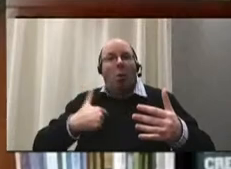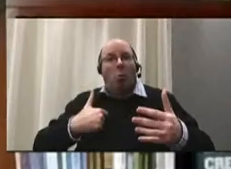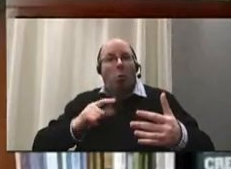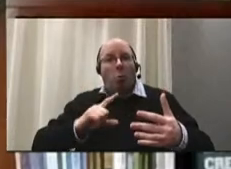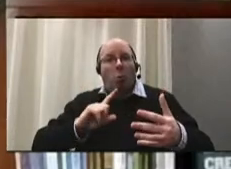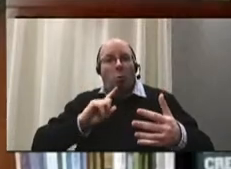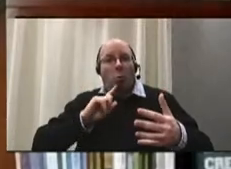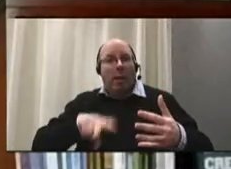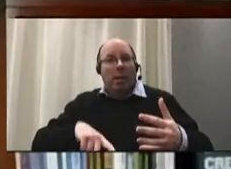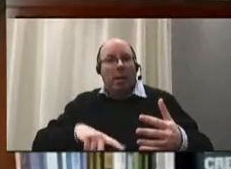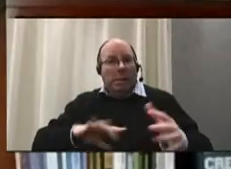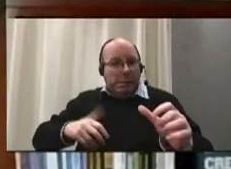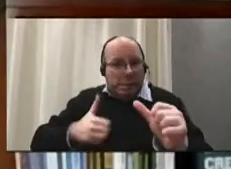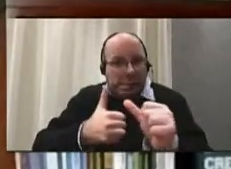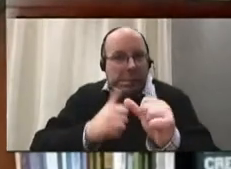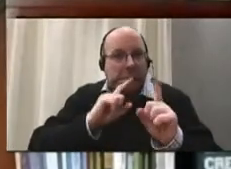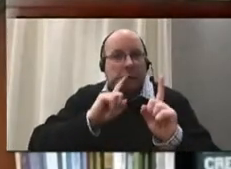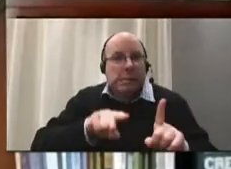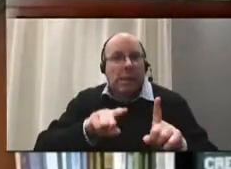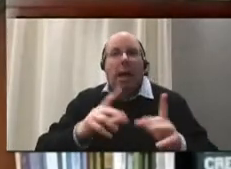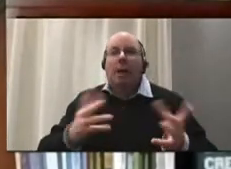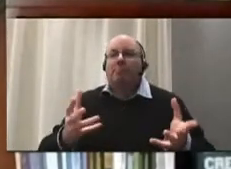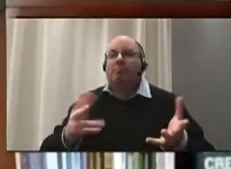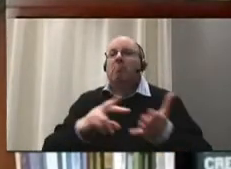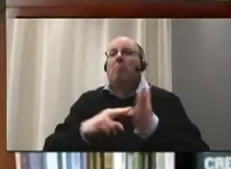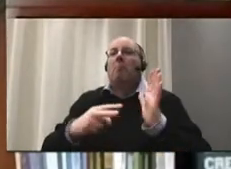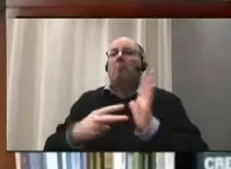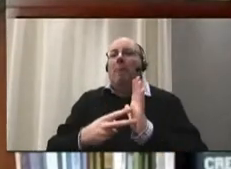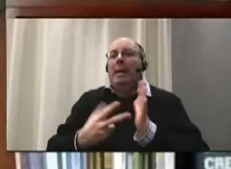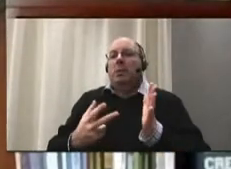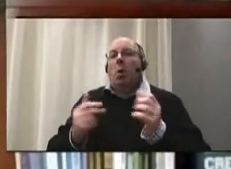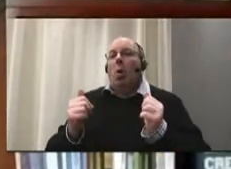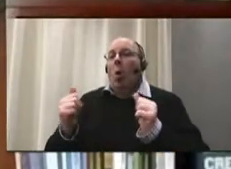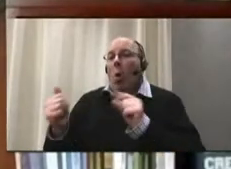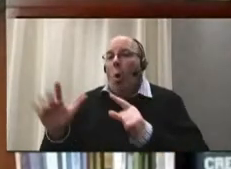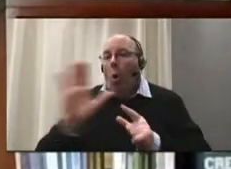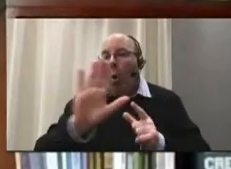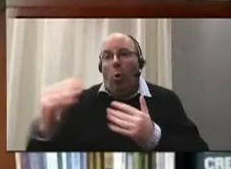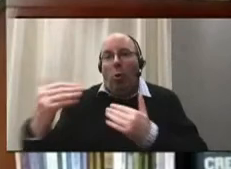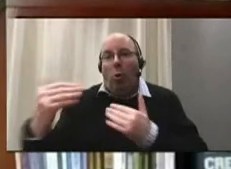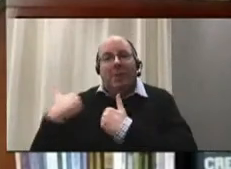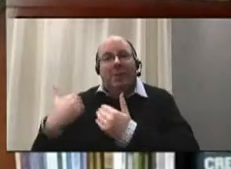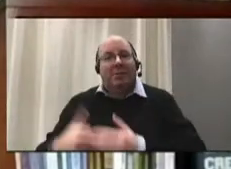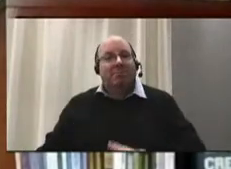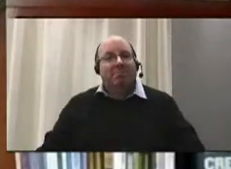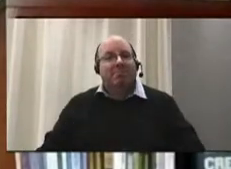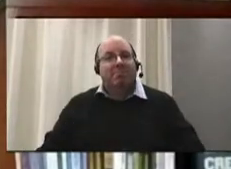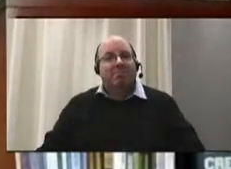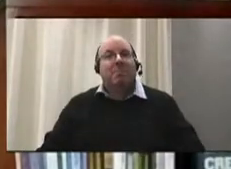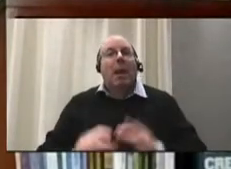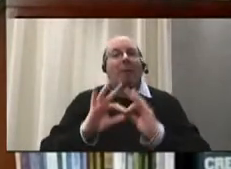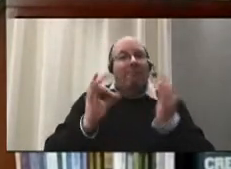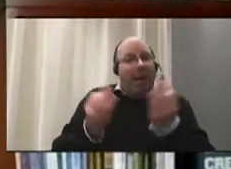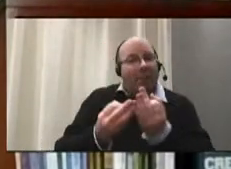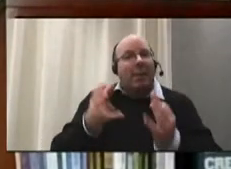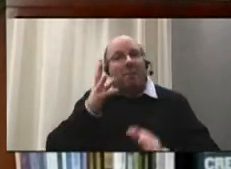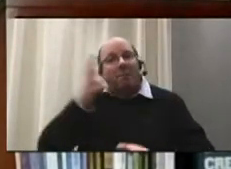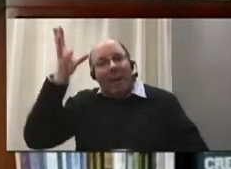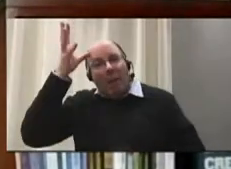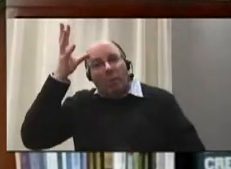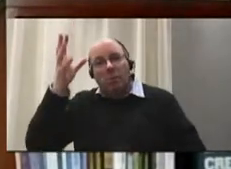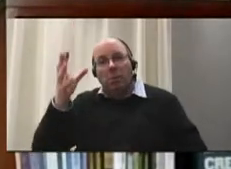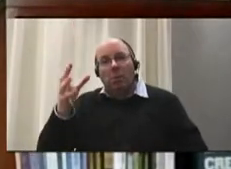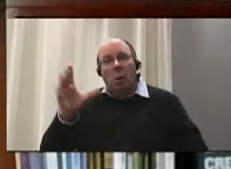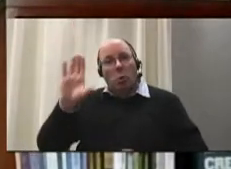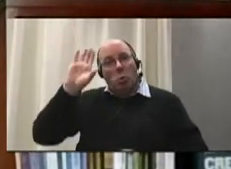what is everyone's responsibility in that? And so that's what I always ask of our families and our parents. If there is something, a conflict happening in